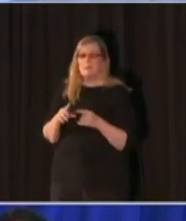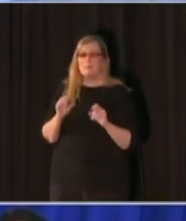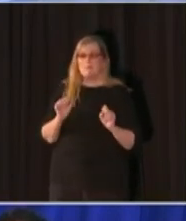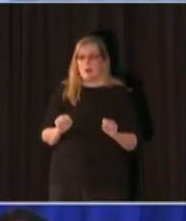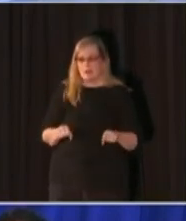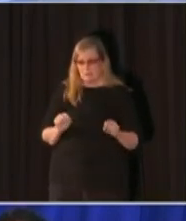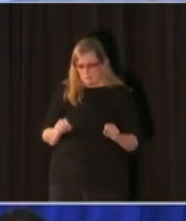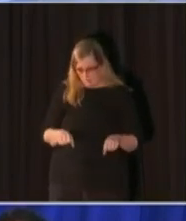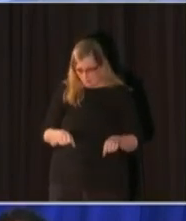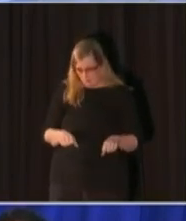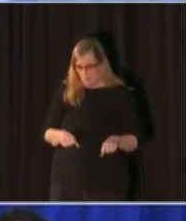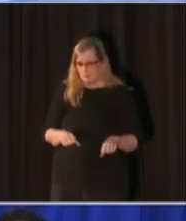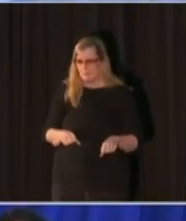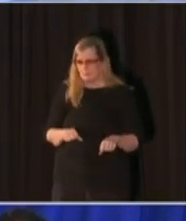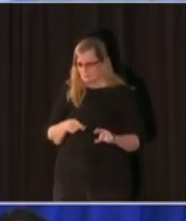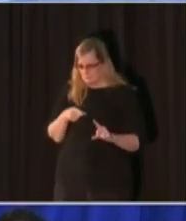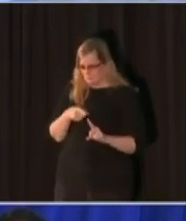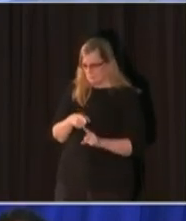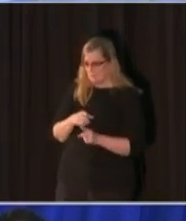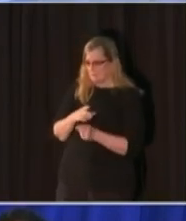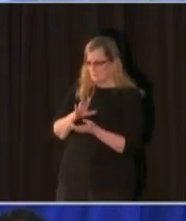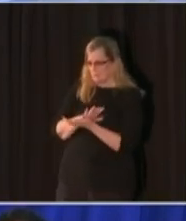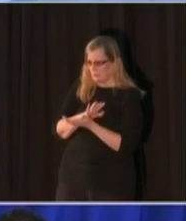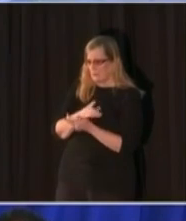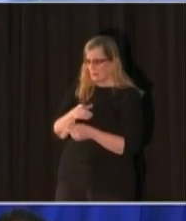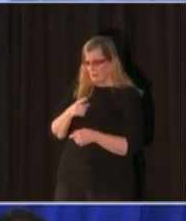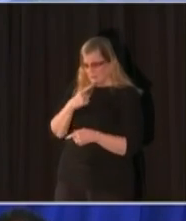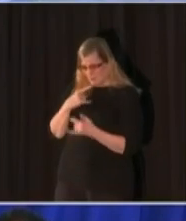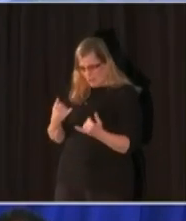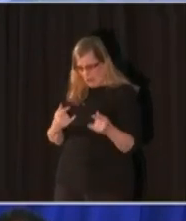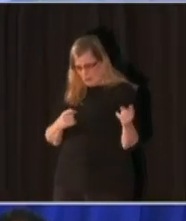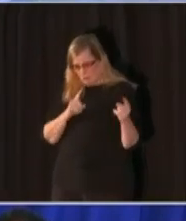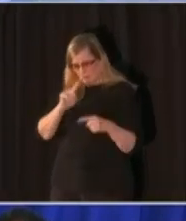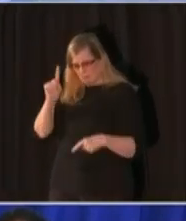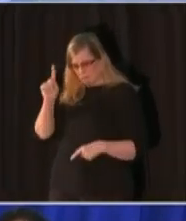are you going to require it for the grocery store employees to wear a face mask as well?